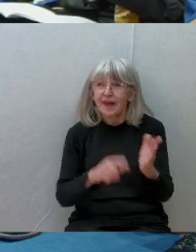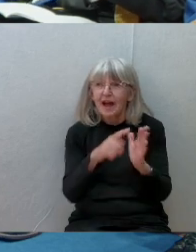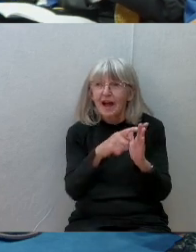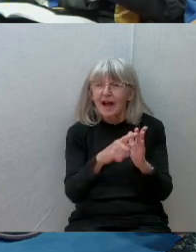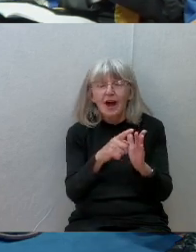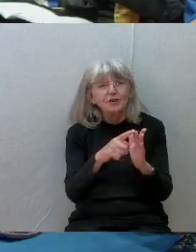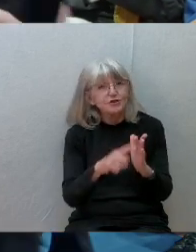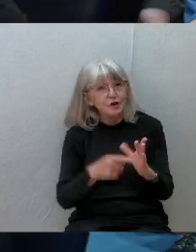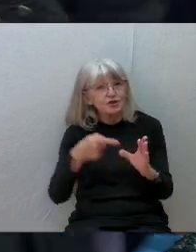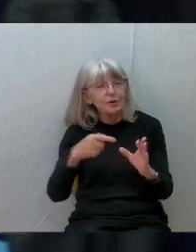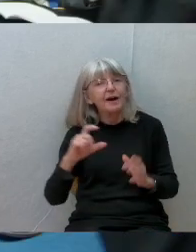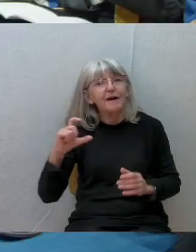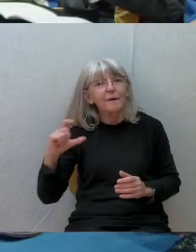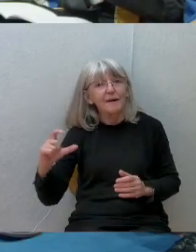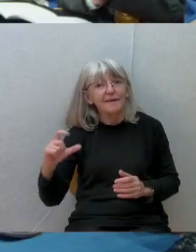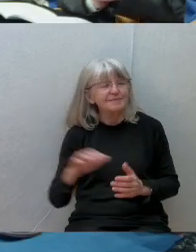Joshua Cullen.